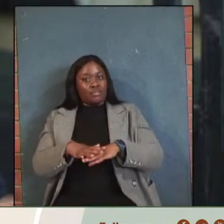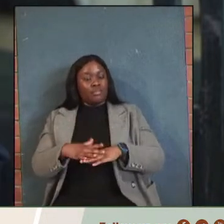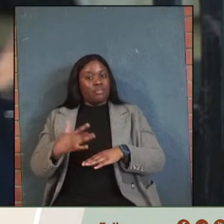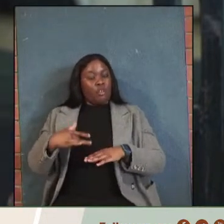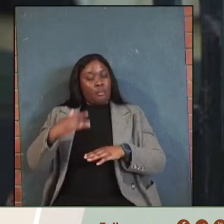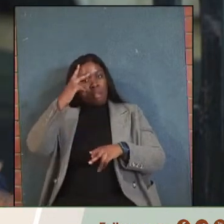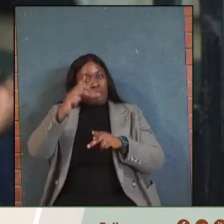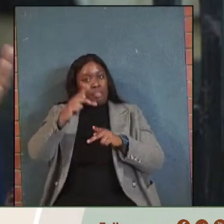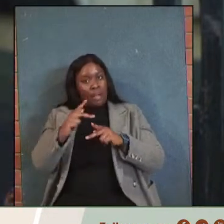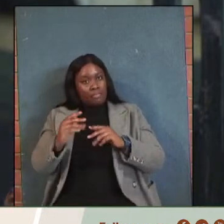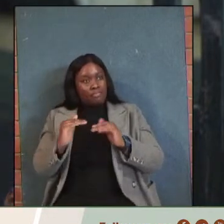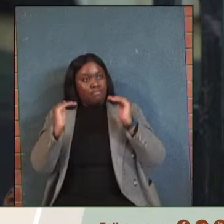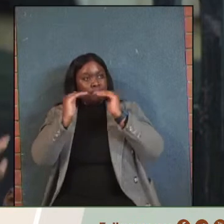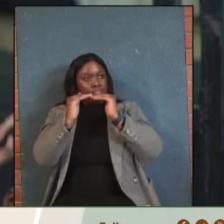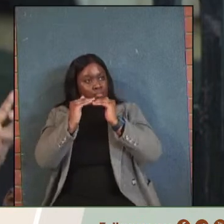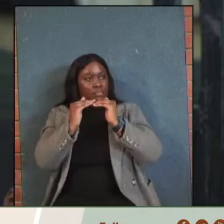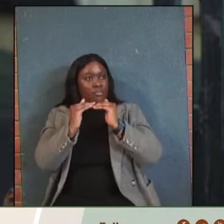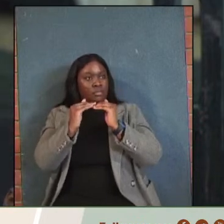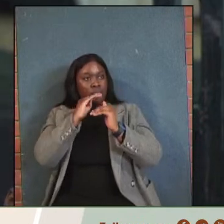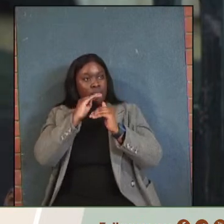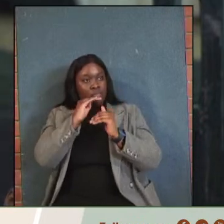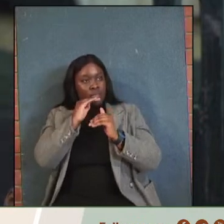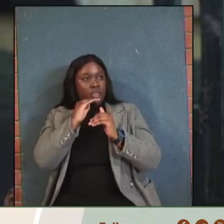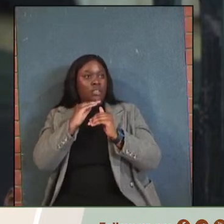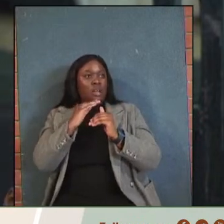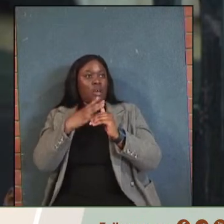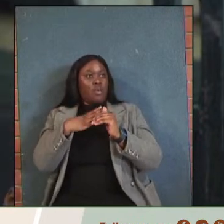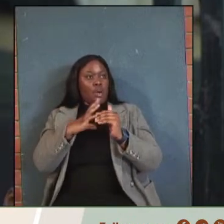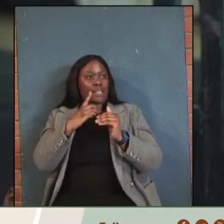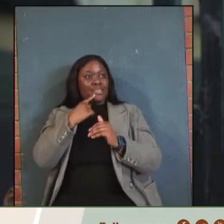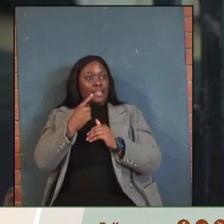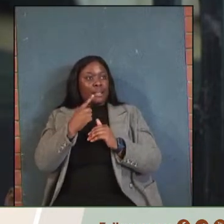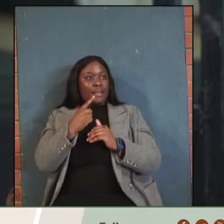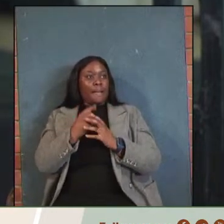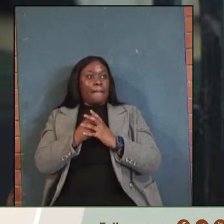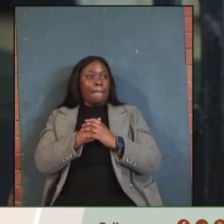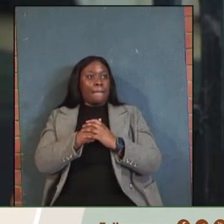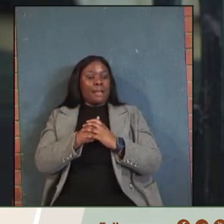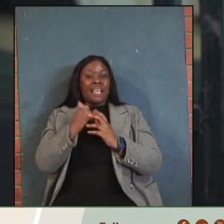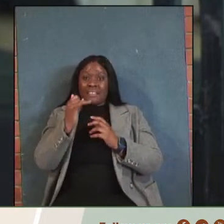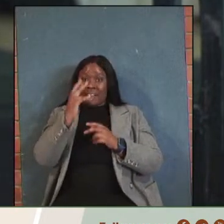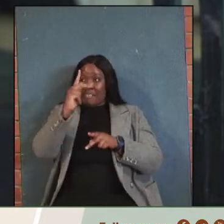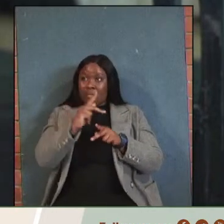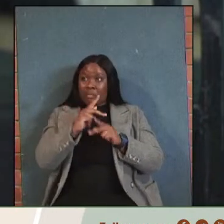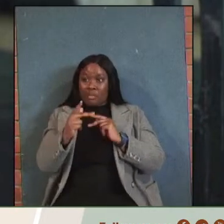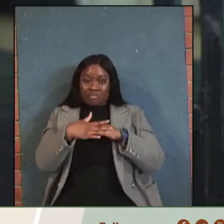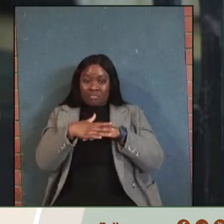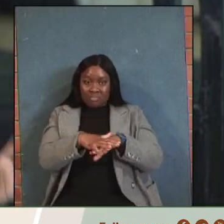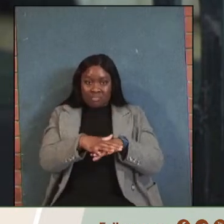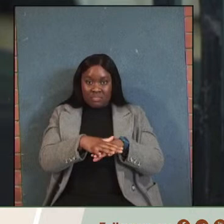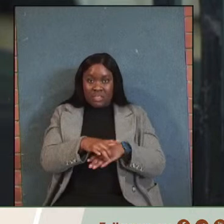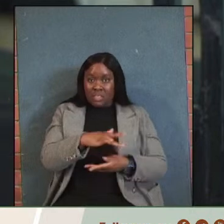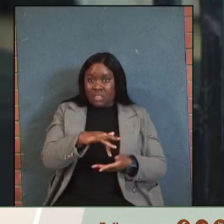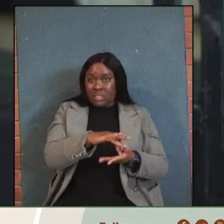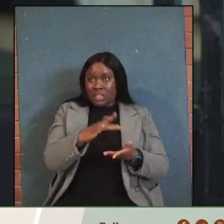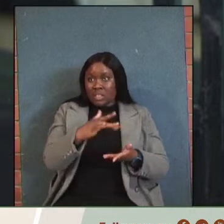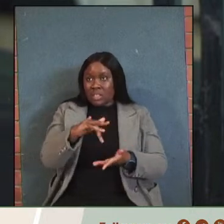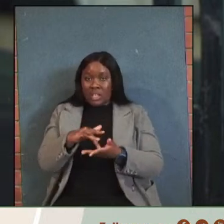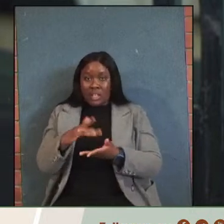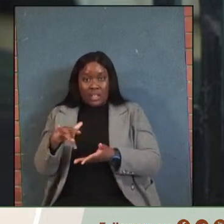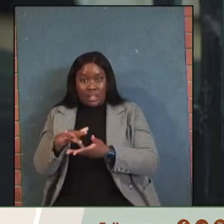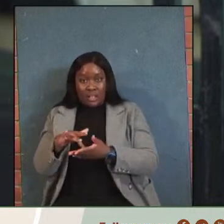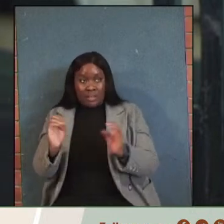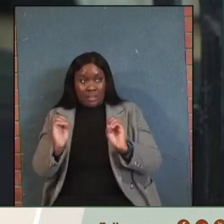that my honorable members have said into a nutshell, the absence of formalization in these existing aftercare services is